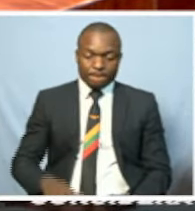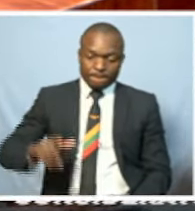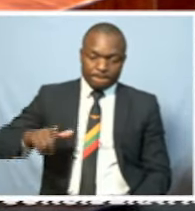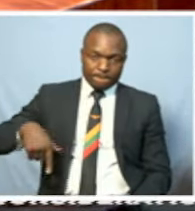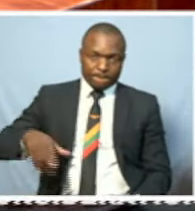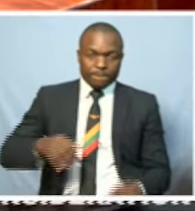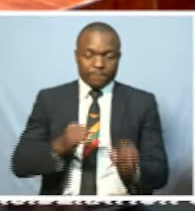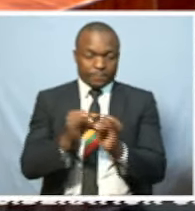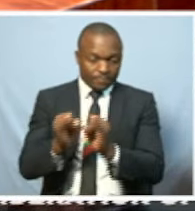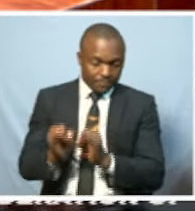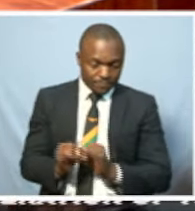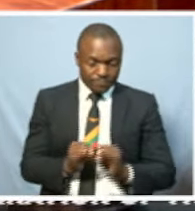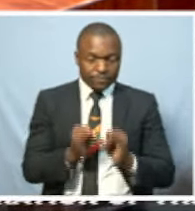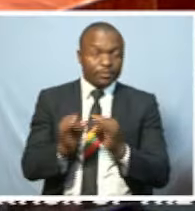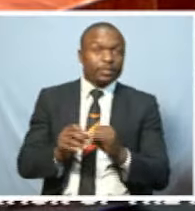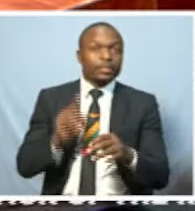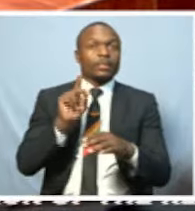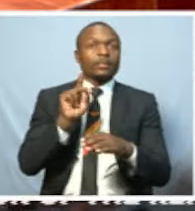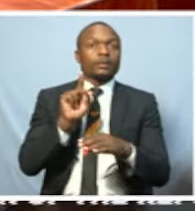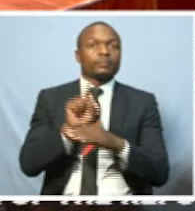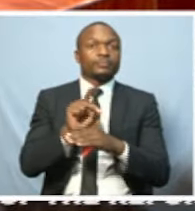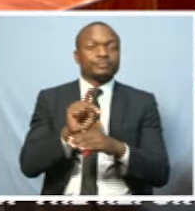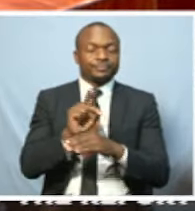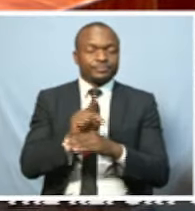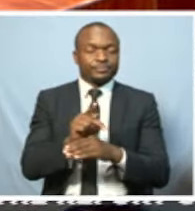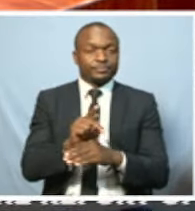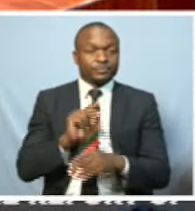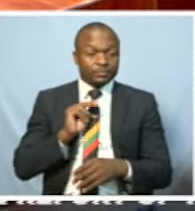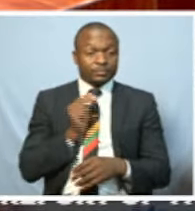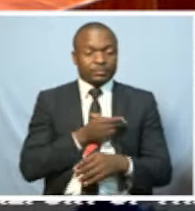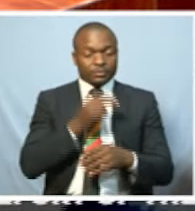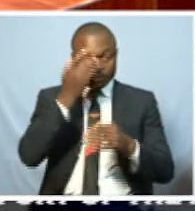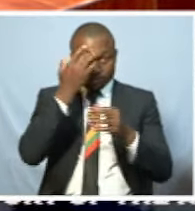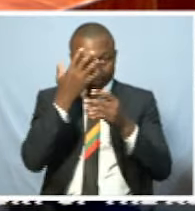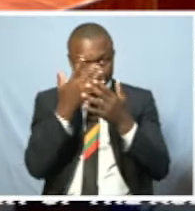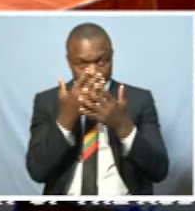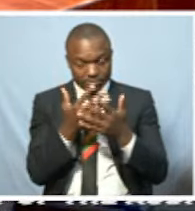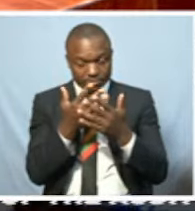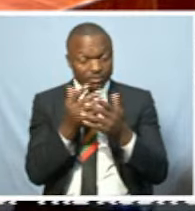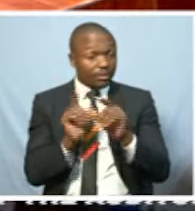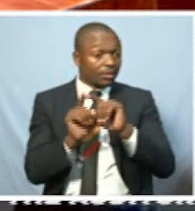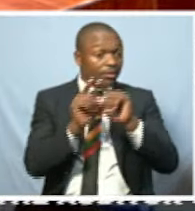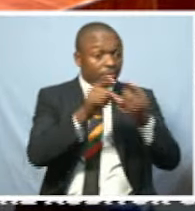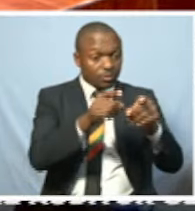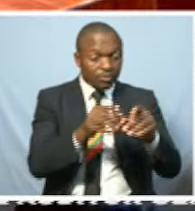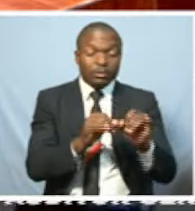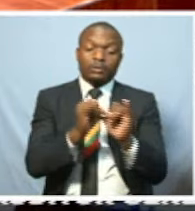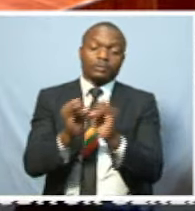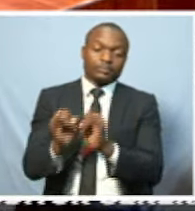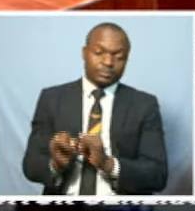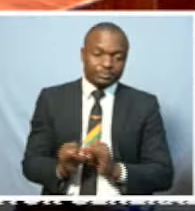of projects, we expect you to go and implement.